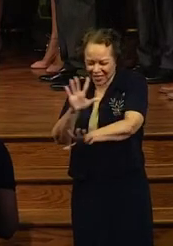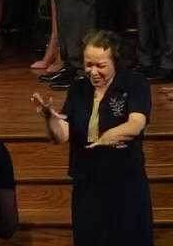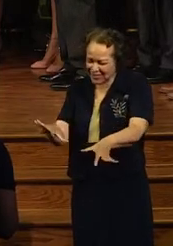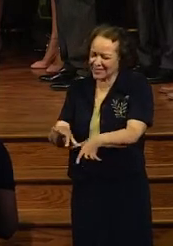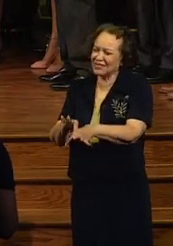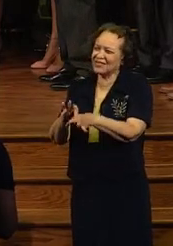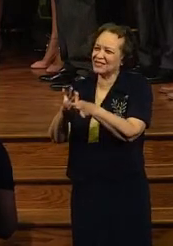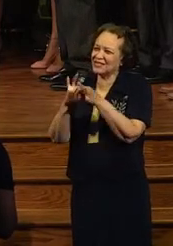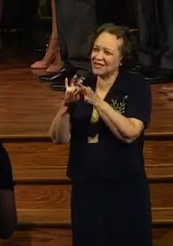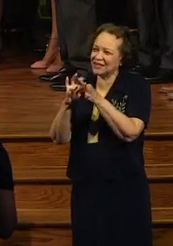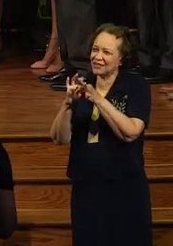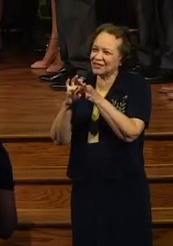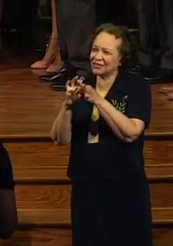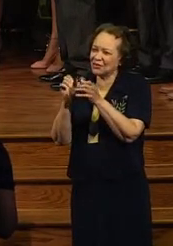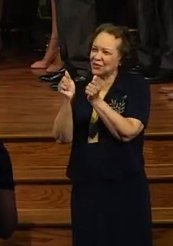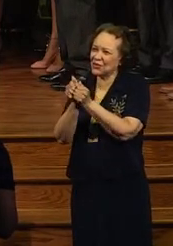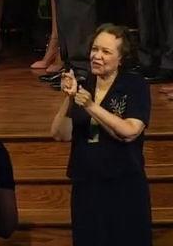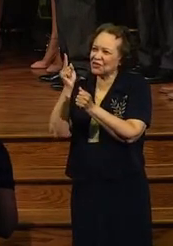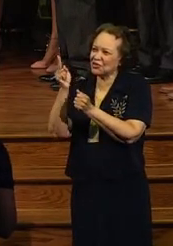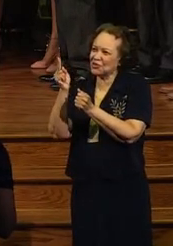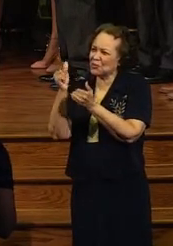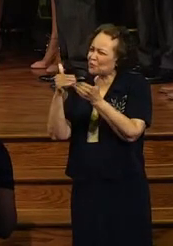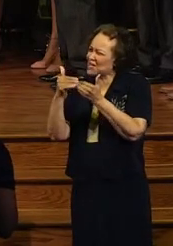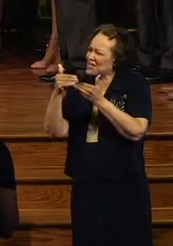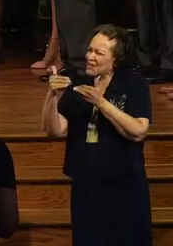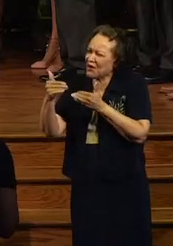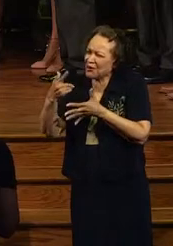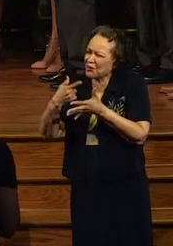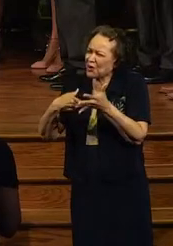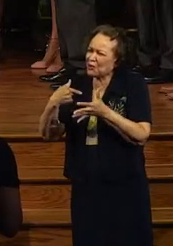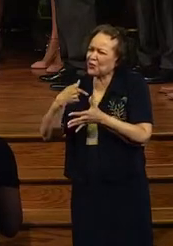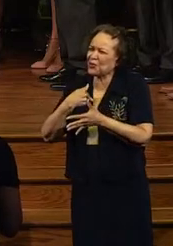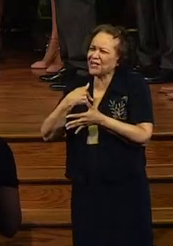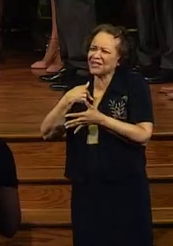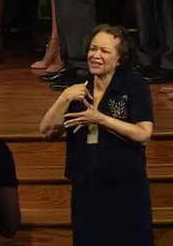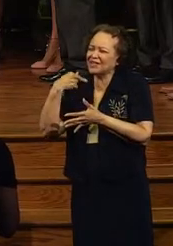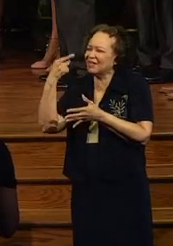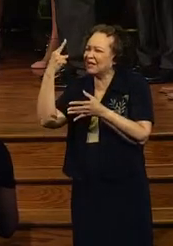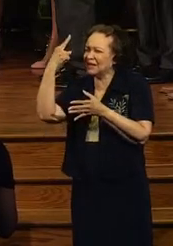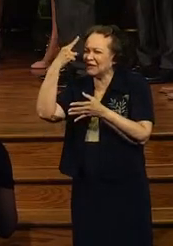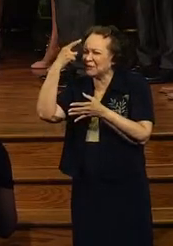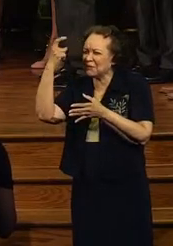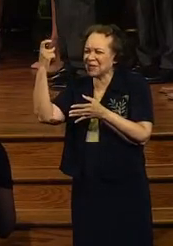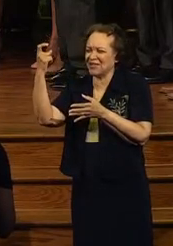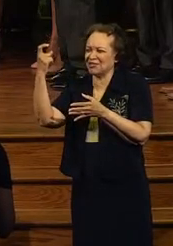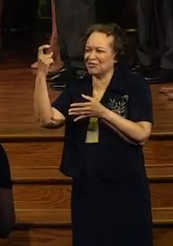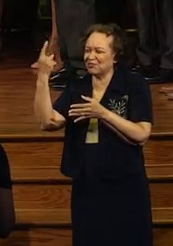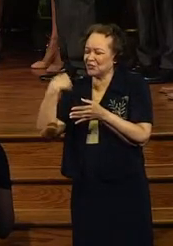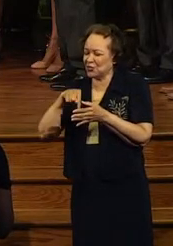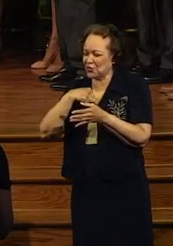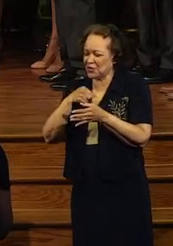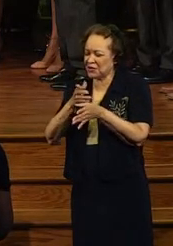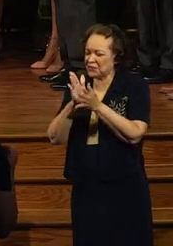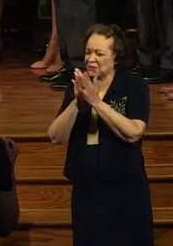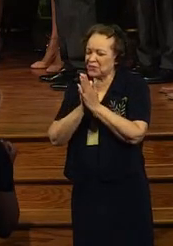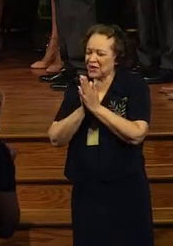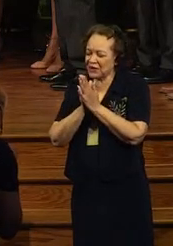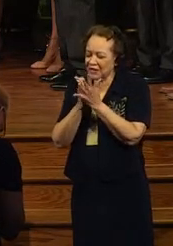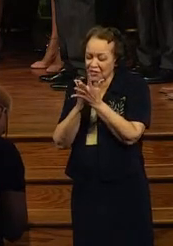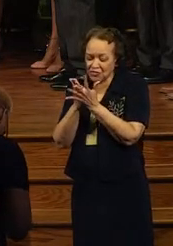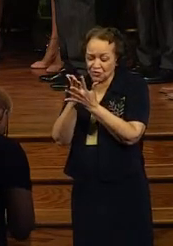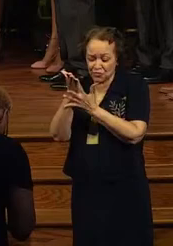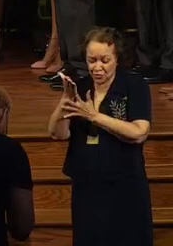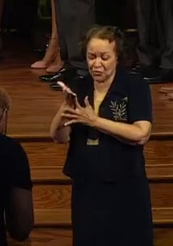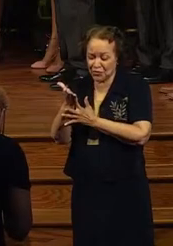you beyond any of us could have ever imagined. We pray, Lord, that through his